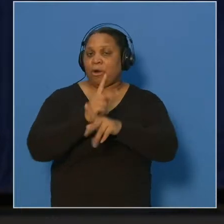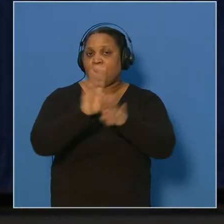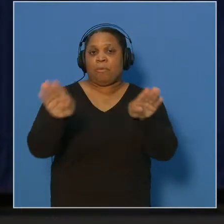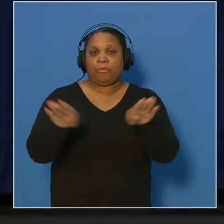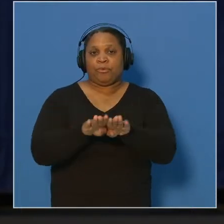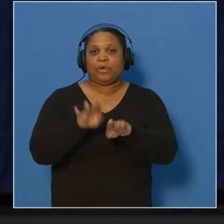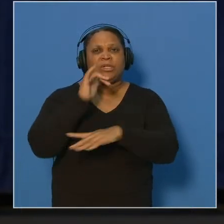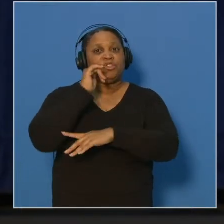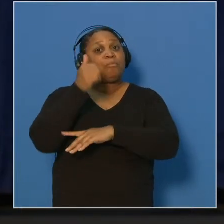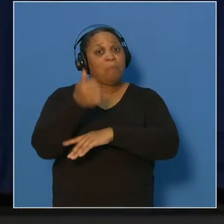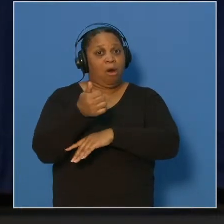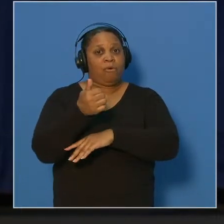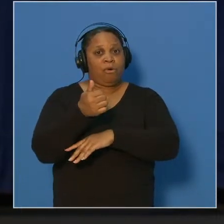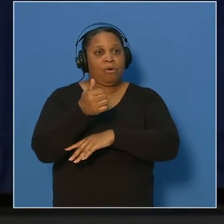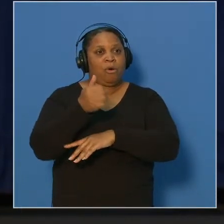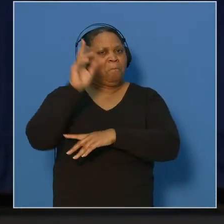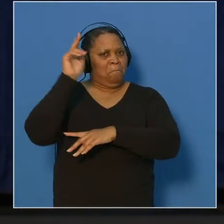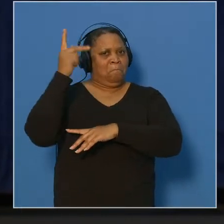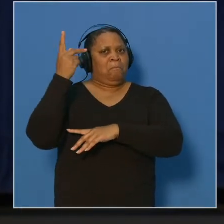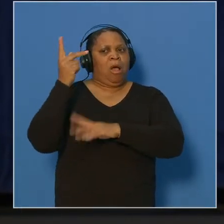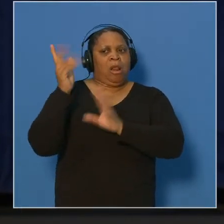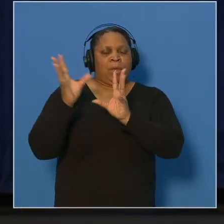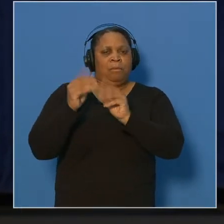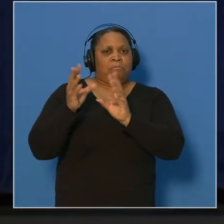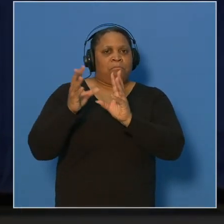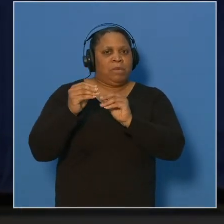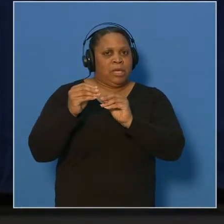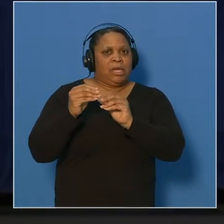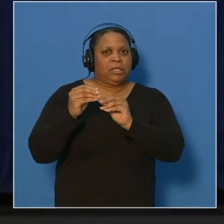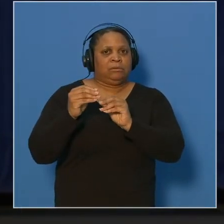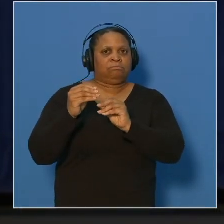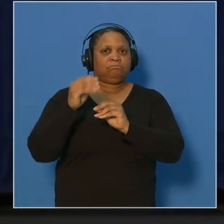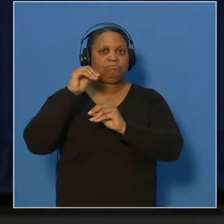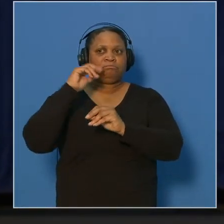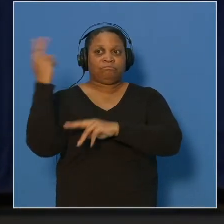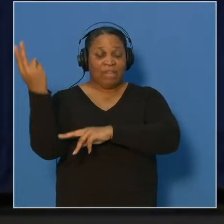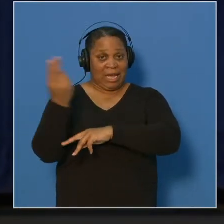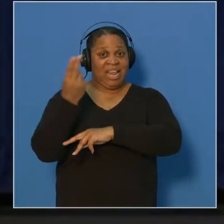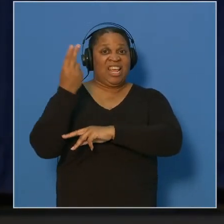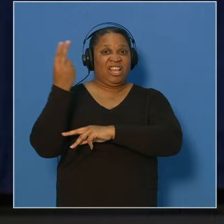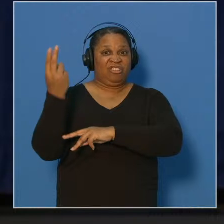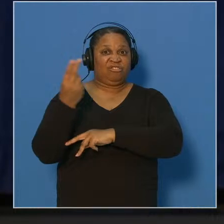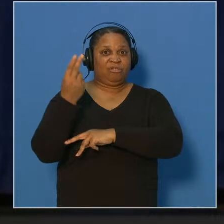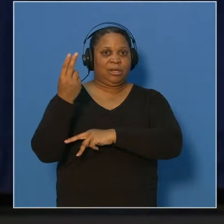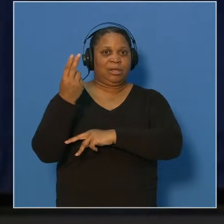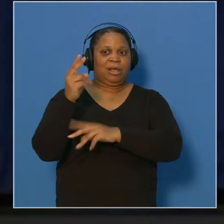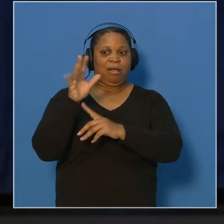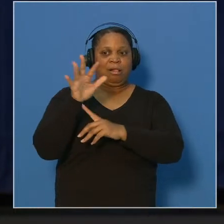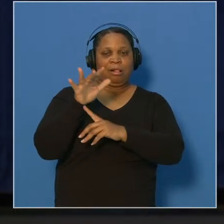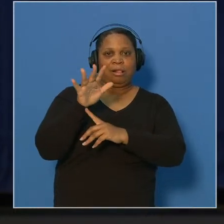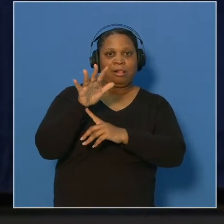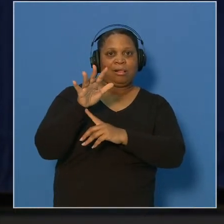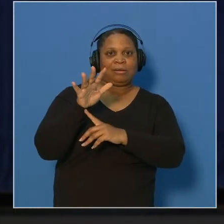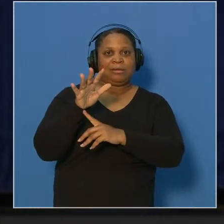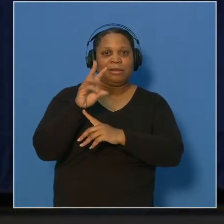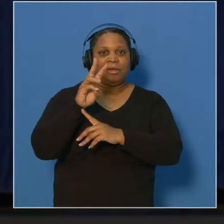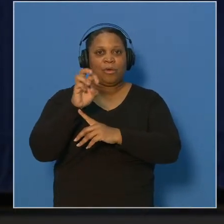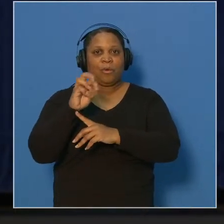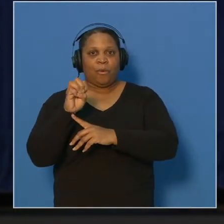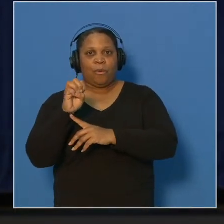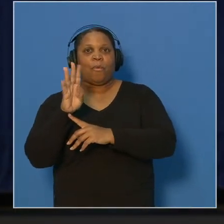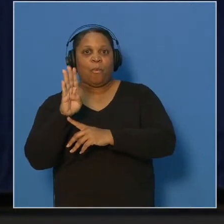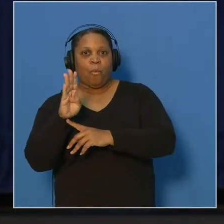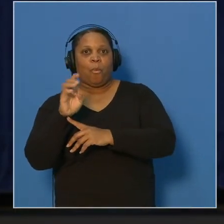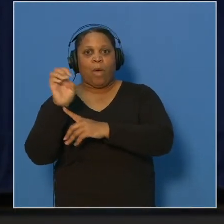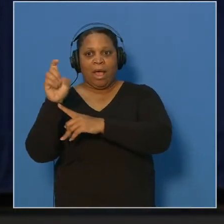Tomorrow, Bermuda's Parliament will meet for the first time in history in a virtual meeting via WebEx, an